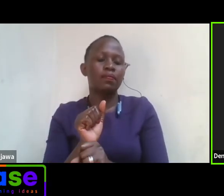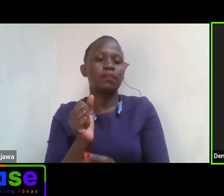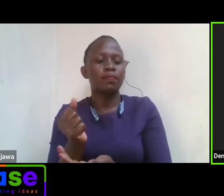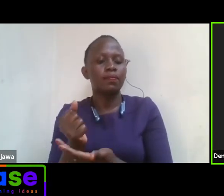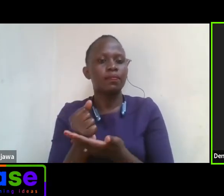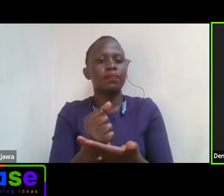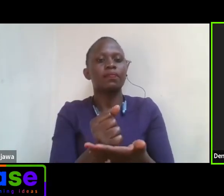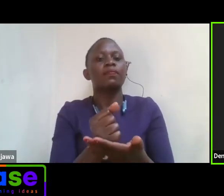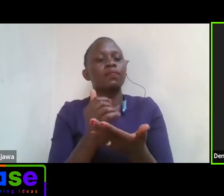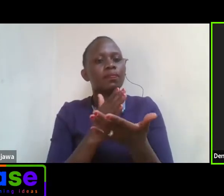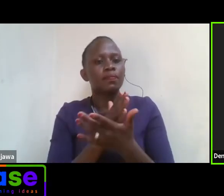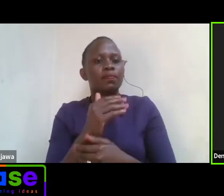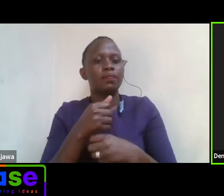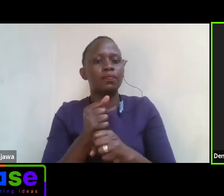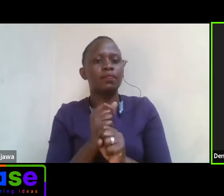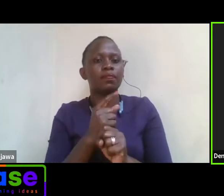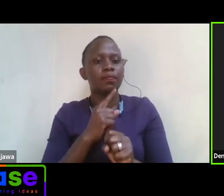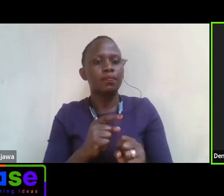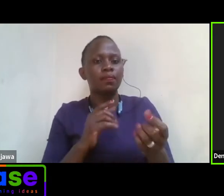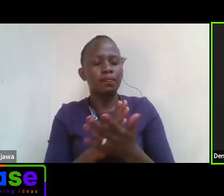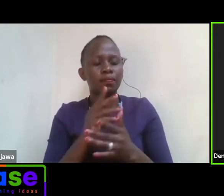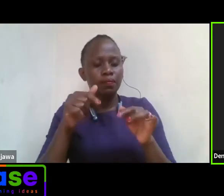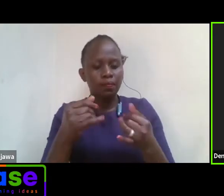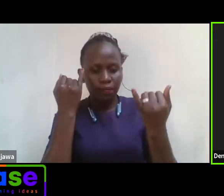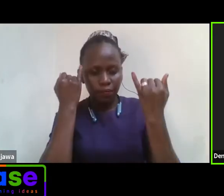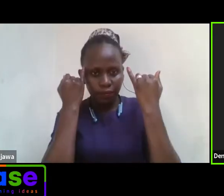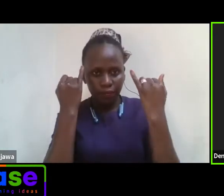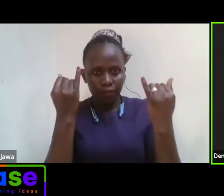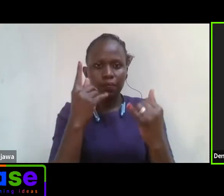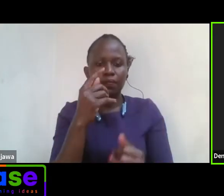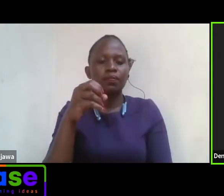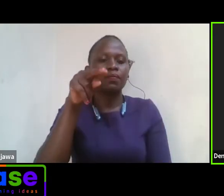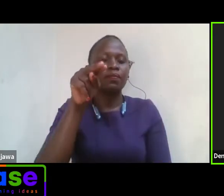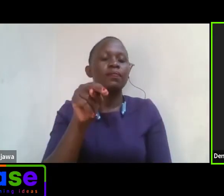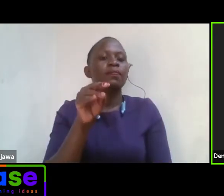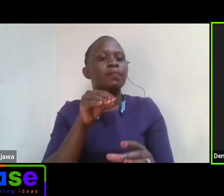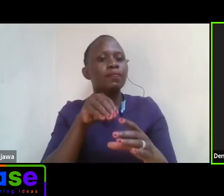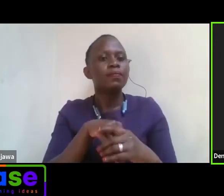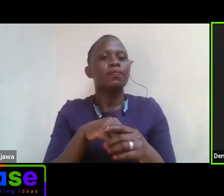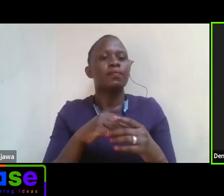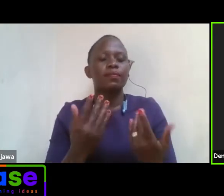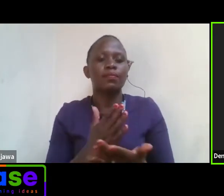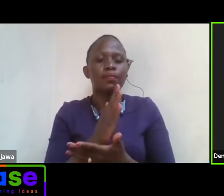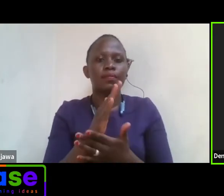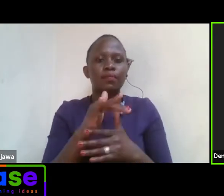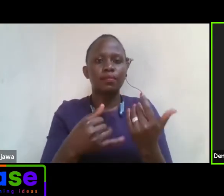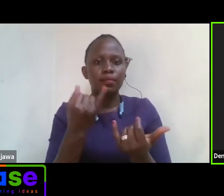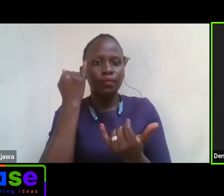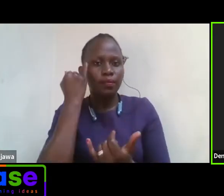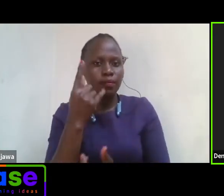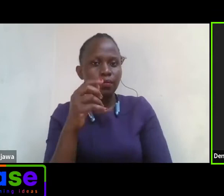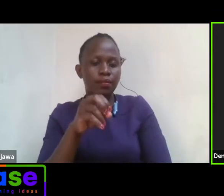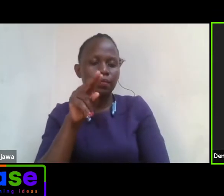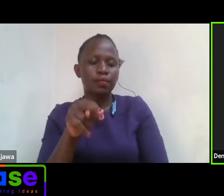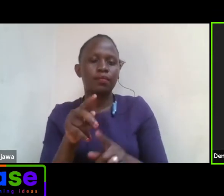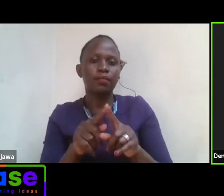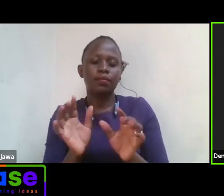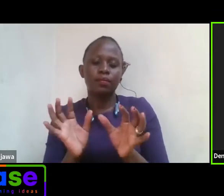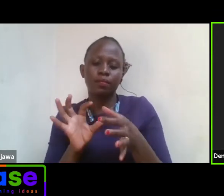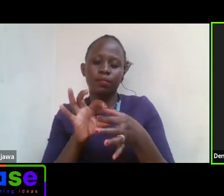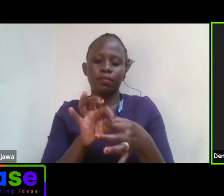that this particular ideathon goes into not just the ideathon itself, but links into